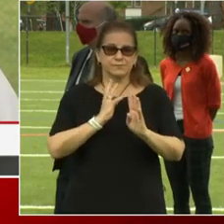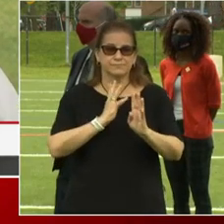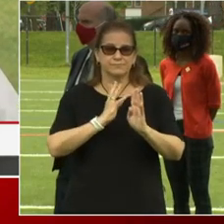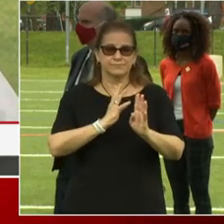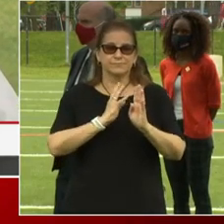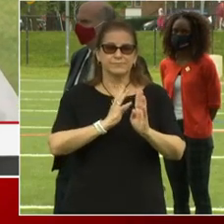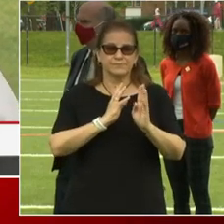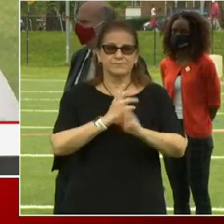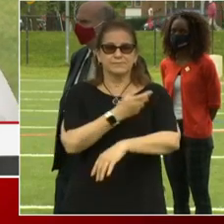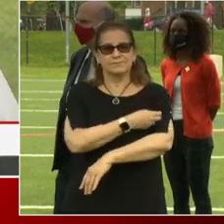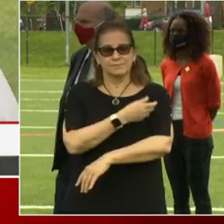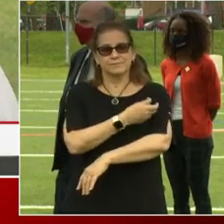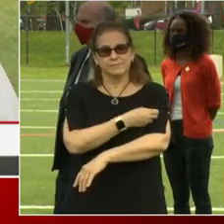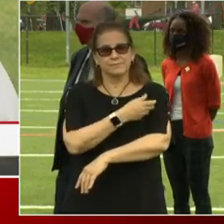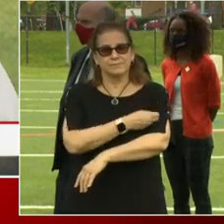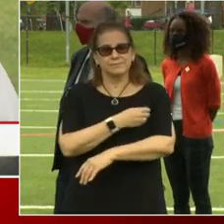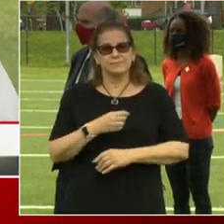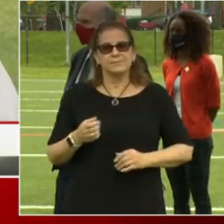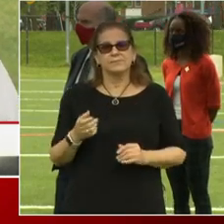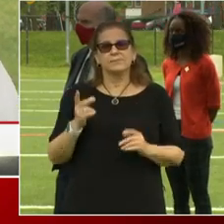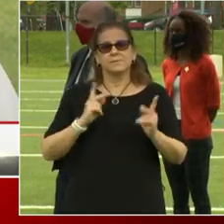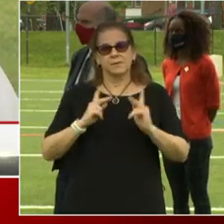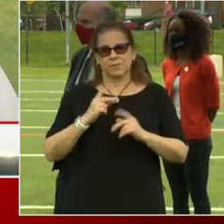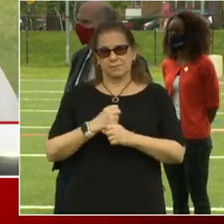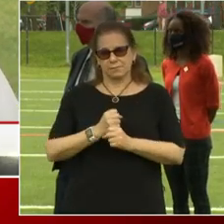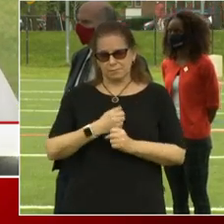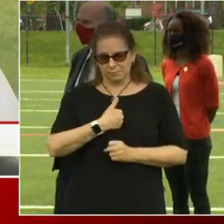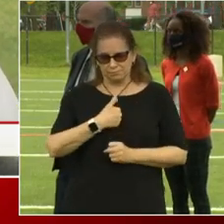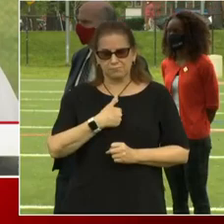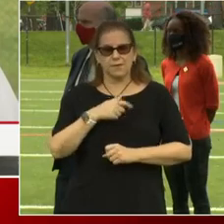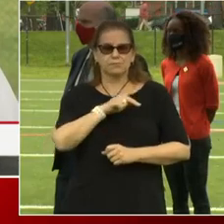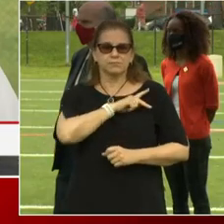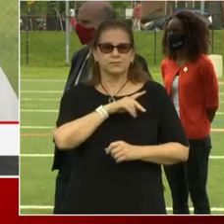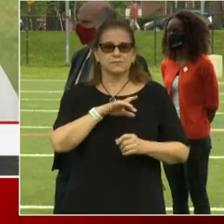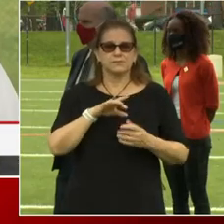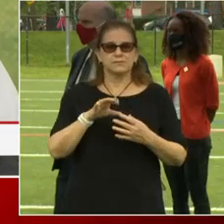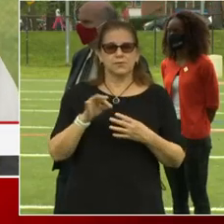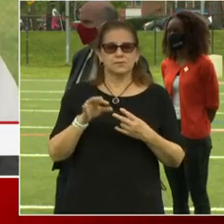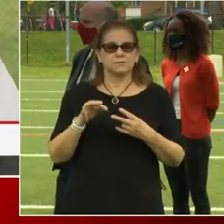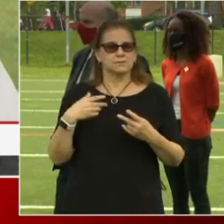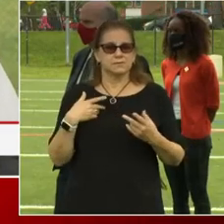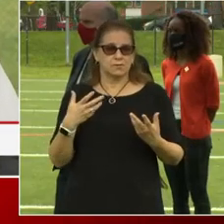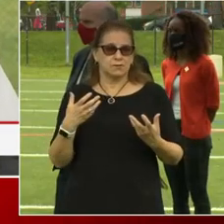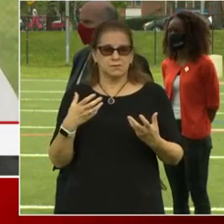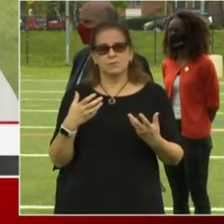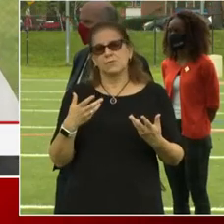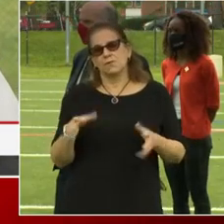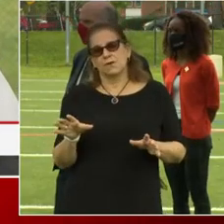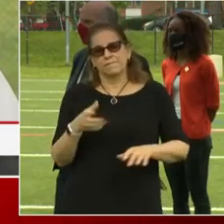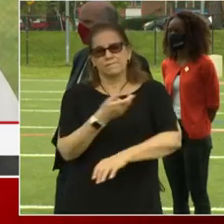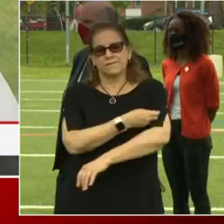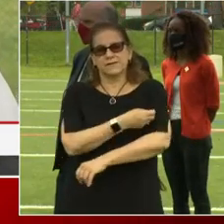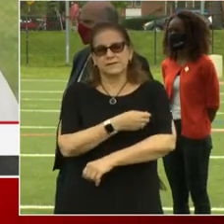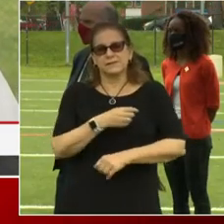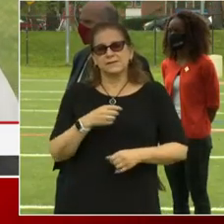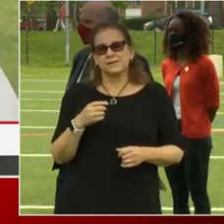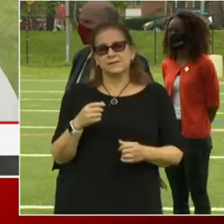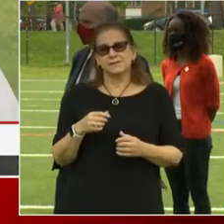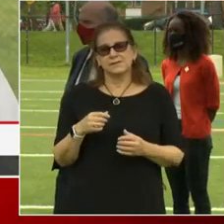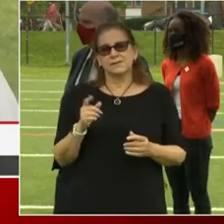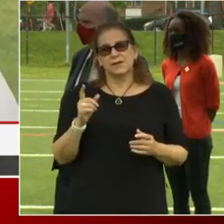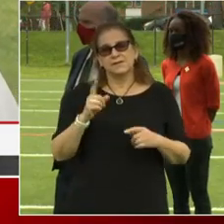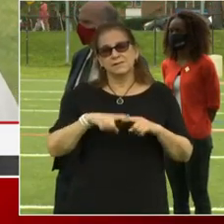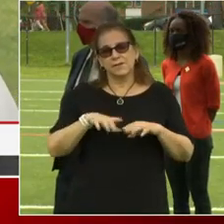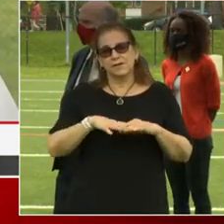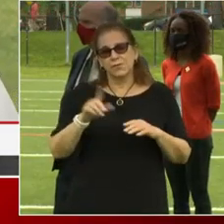are making, personal choices. Some people may have been vaccinated in their home, in the states where they live, and they're